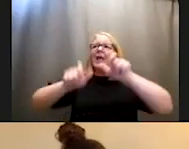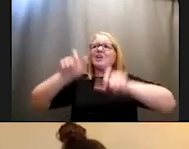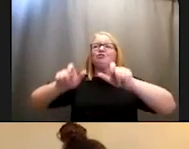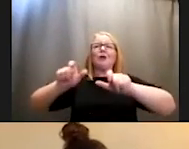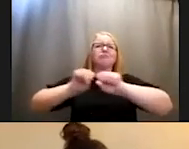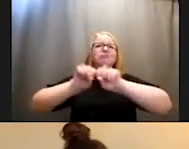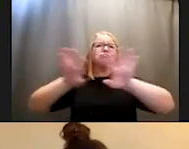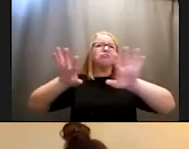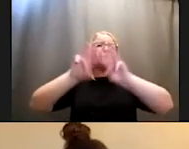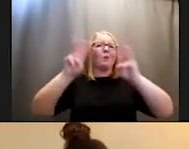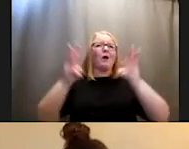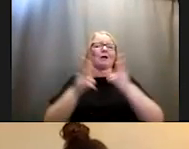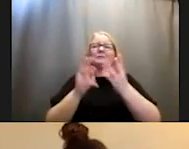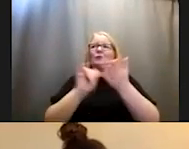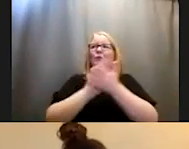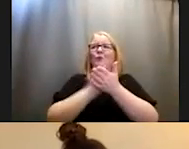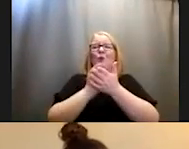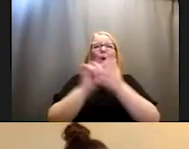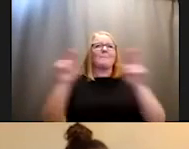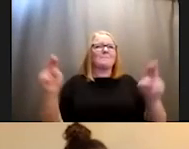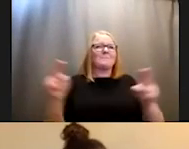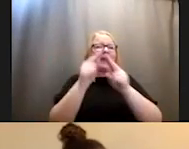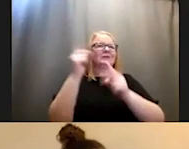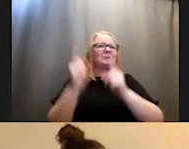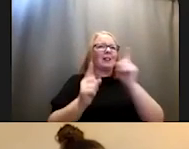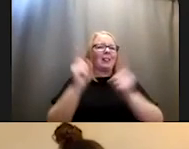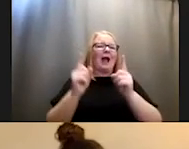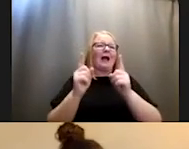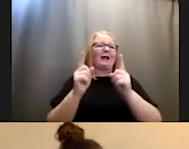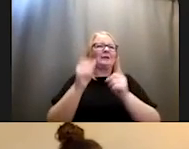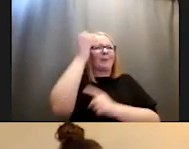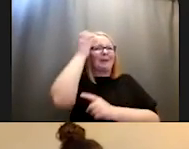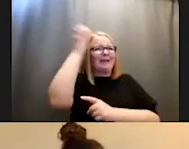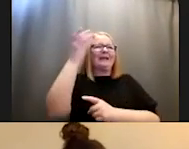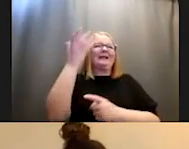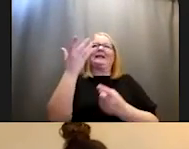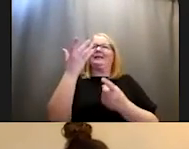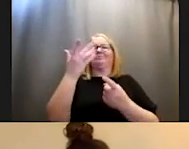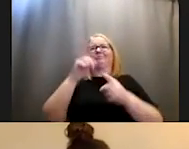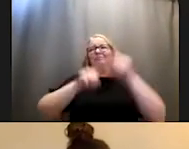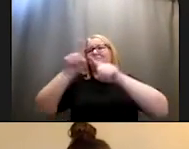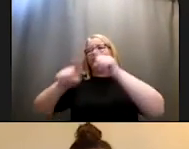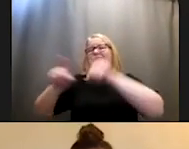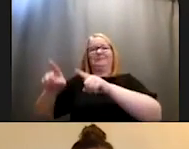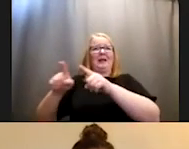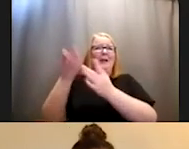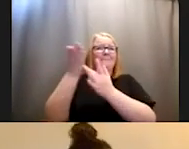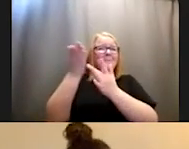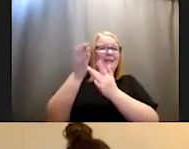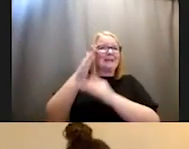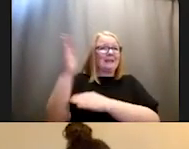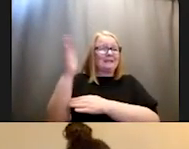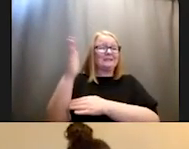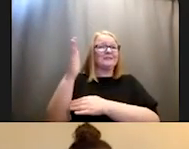world, in New York, in Paris, Milan, Copenhagen, Helsinki, Brazil, the Middle East, Germany. And I saw